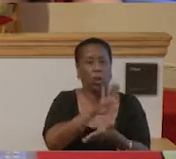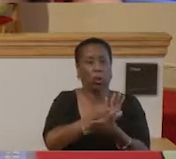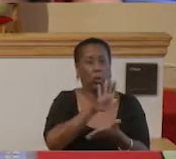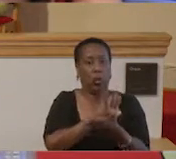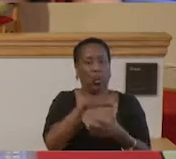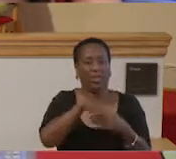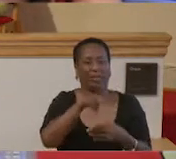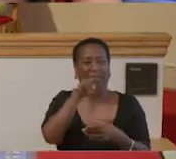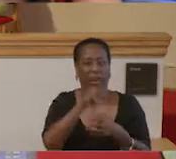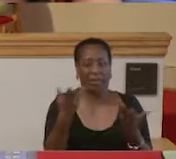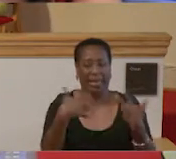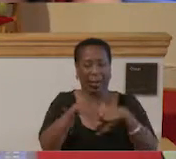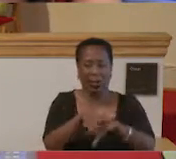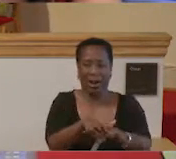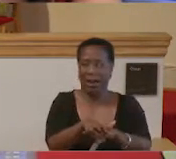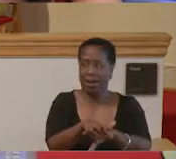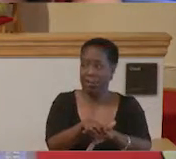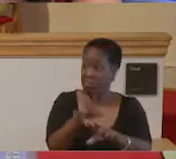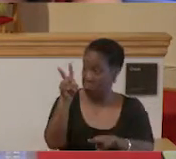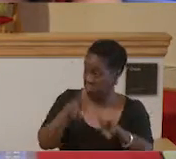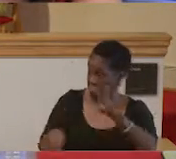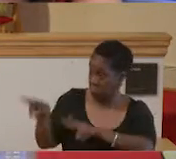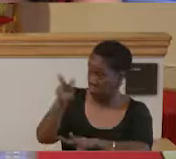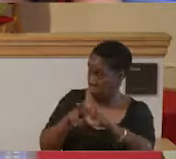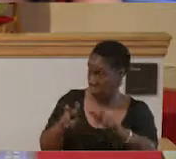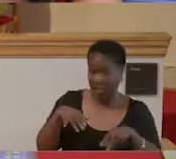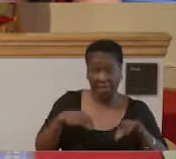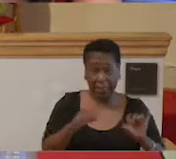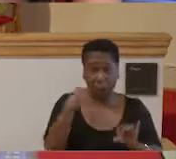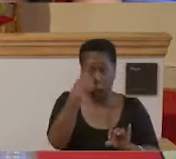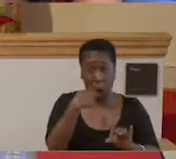looking at them and they still look good.